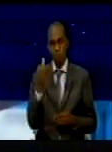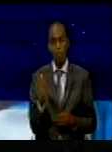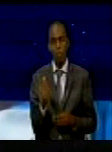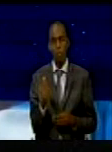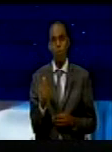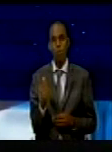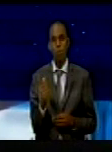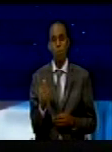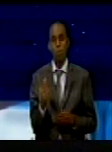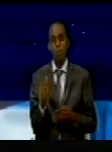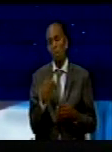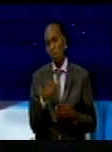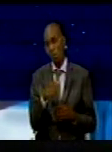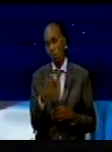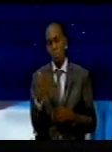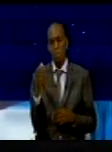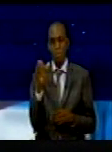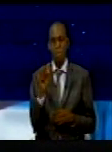us